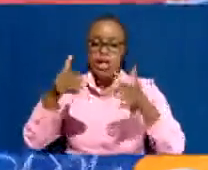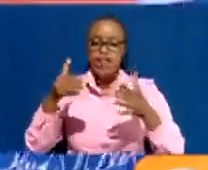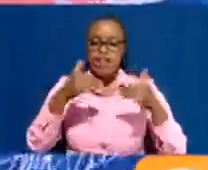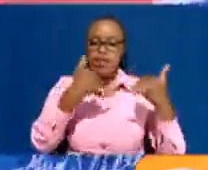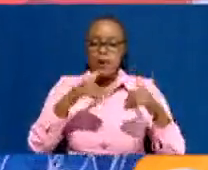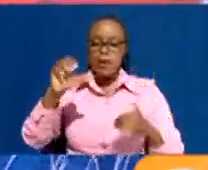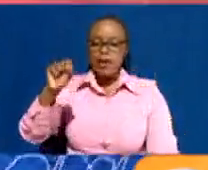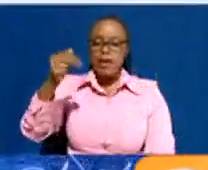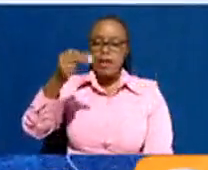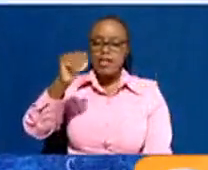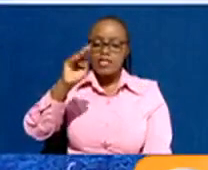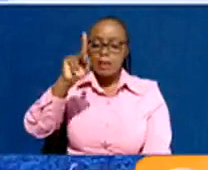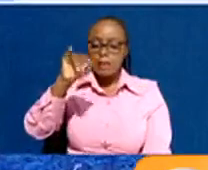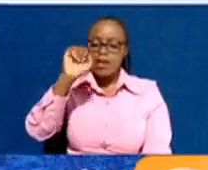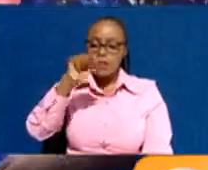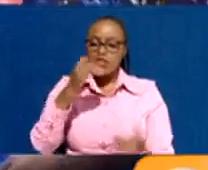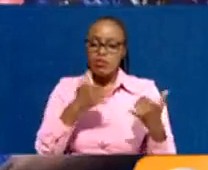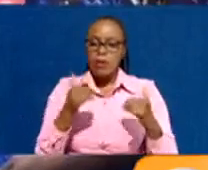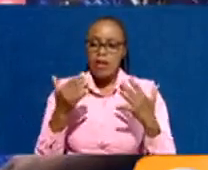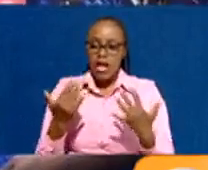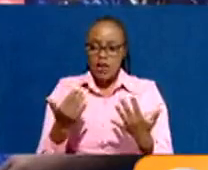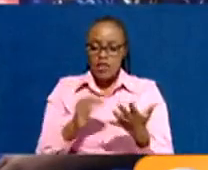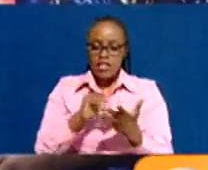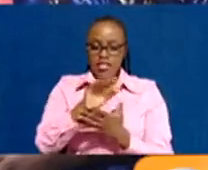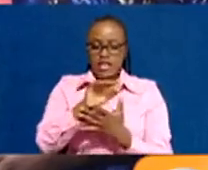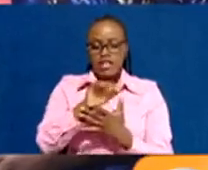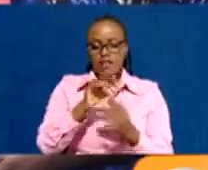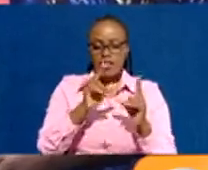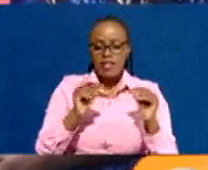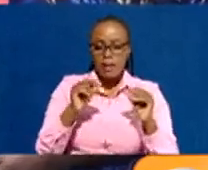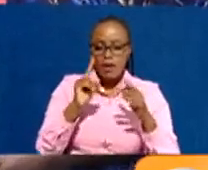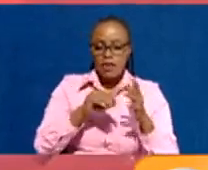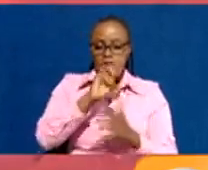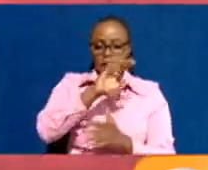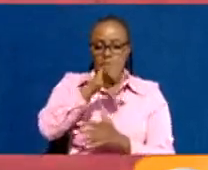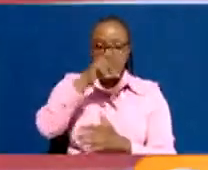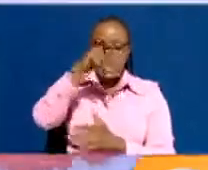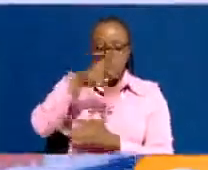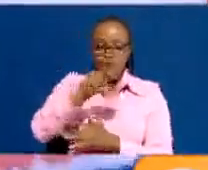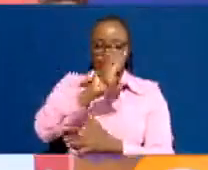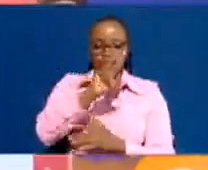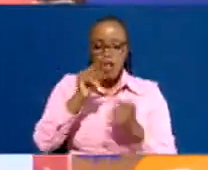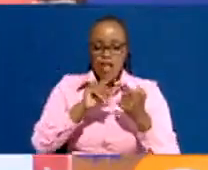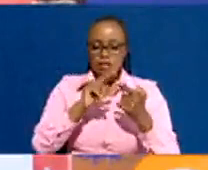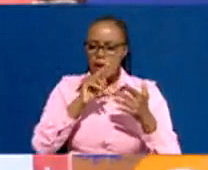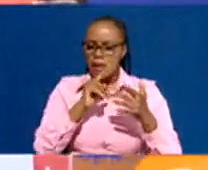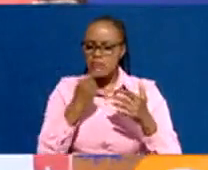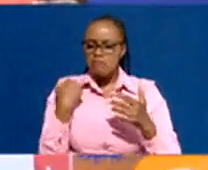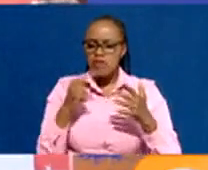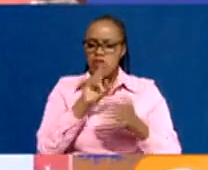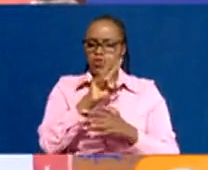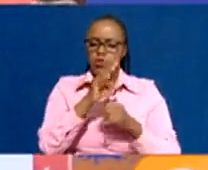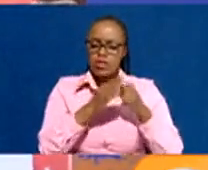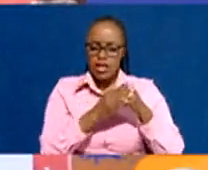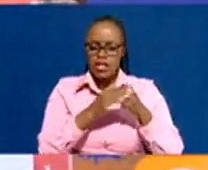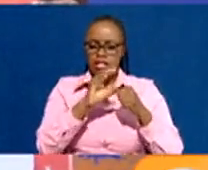on shabiki.com. You can also play. Just send an SMS by texting MJP to the number